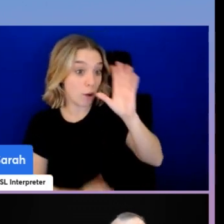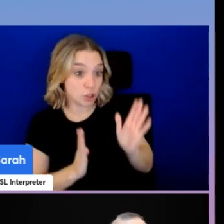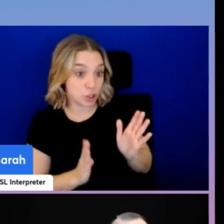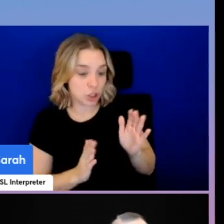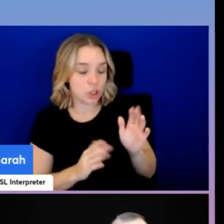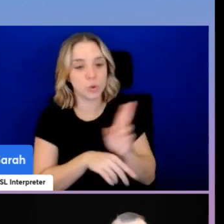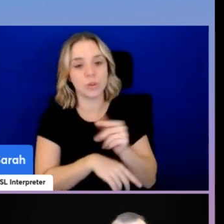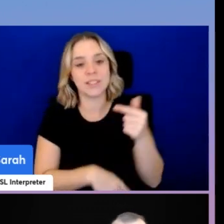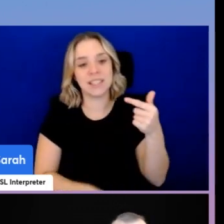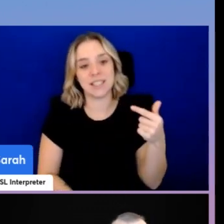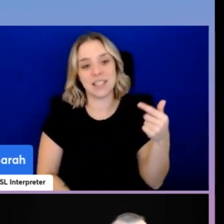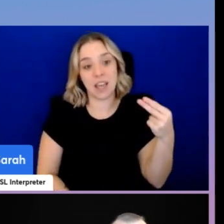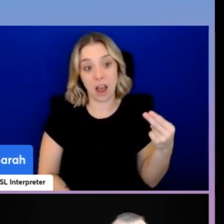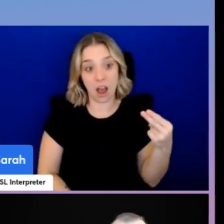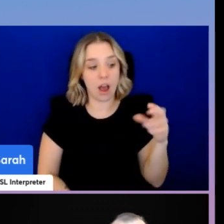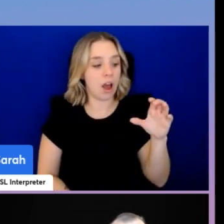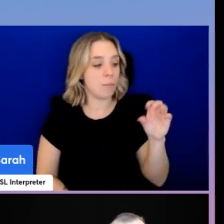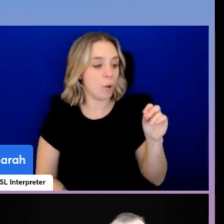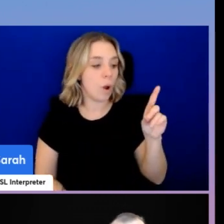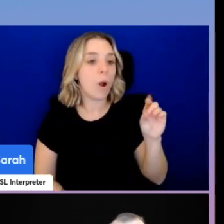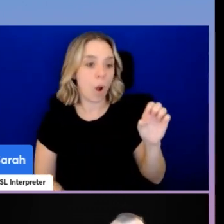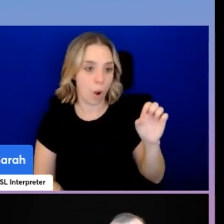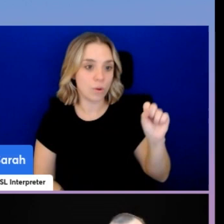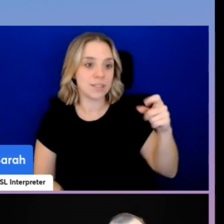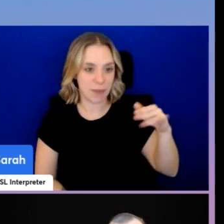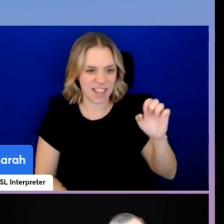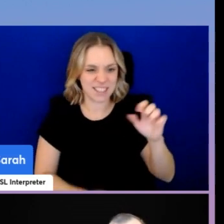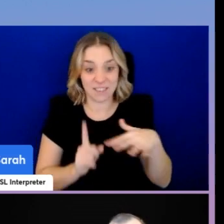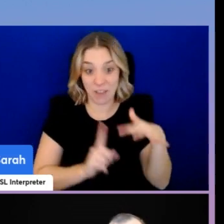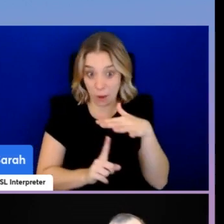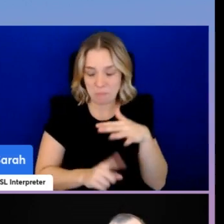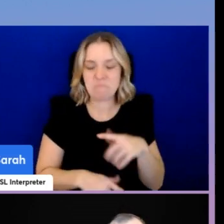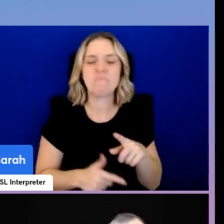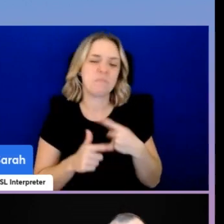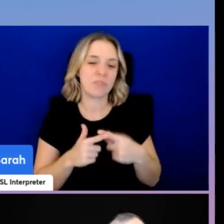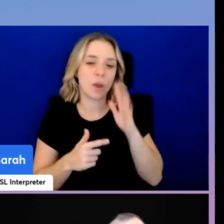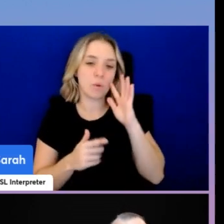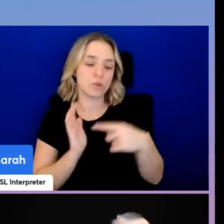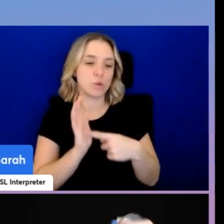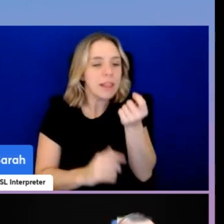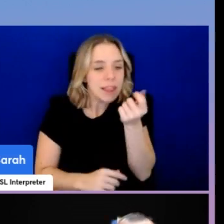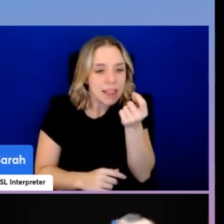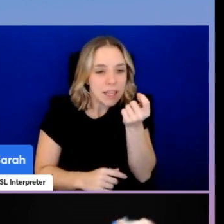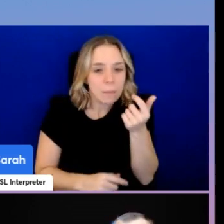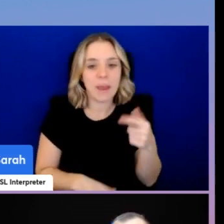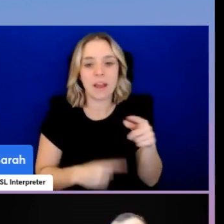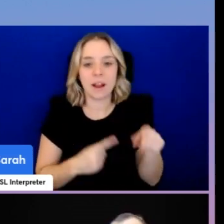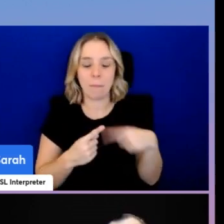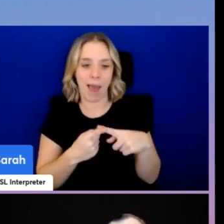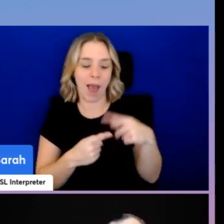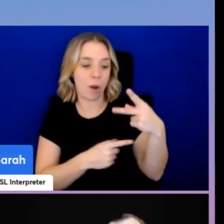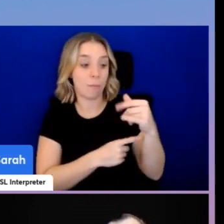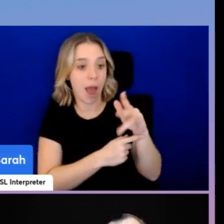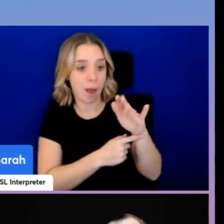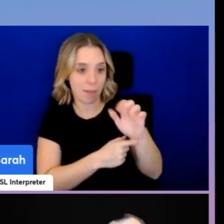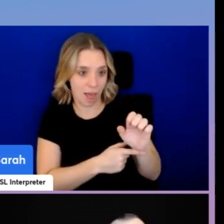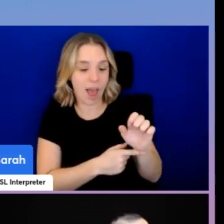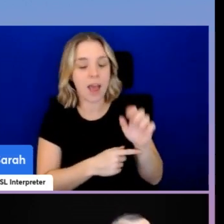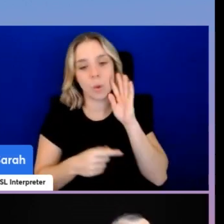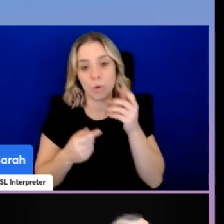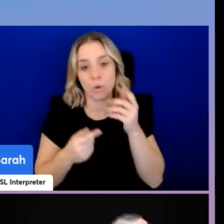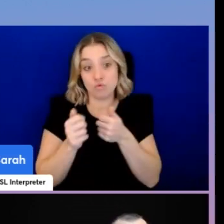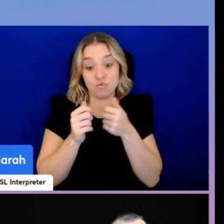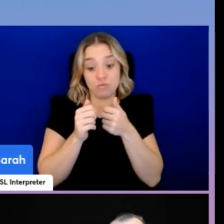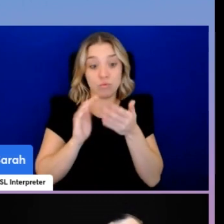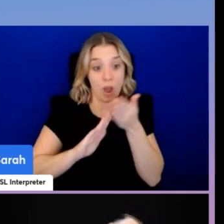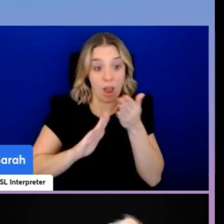Codespace environment. And then I'll show you a little bit of a GitHub Actions pipeline that runs these compliance